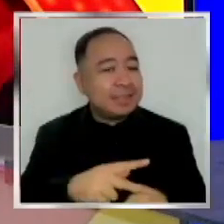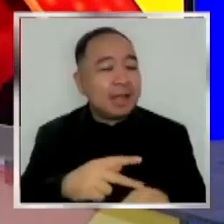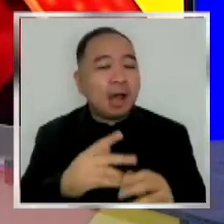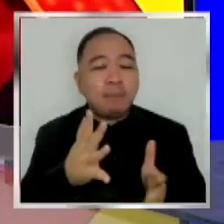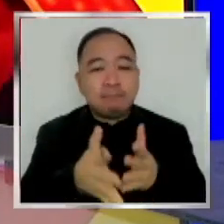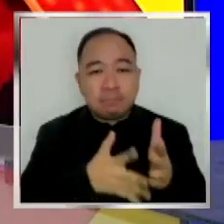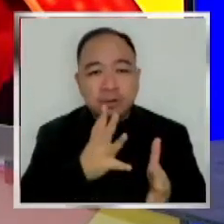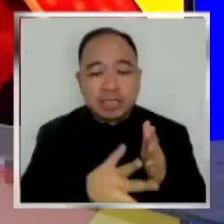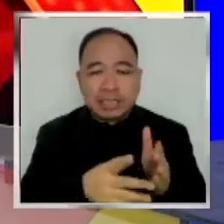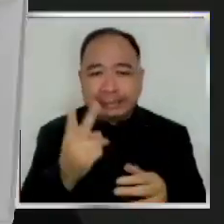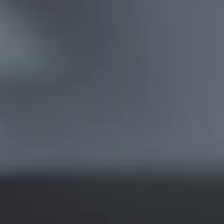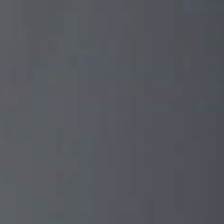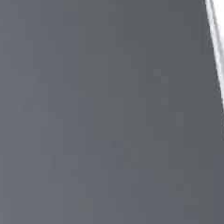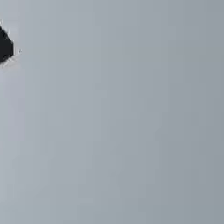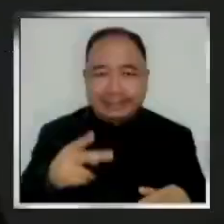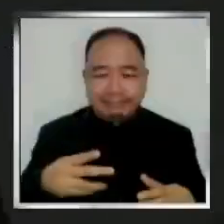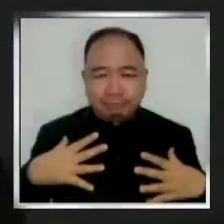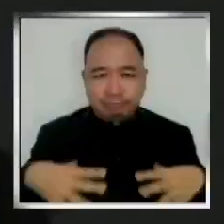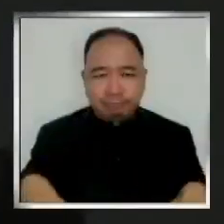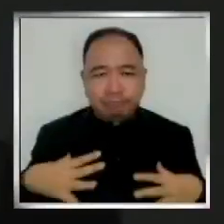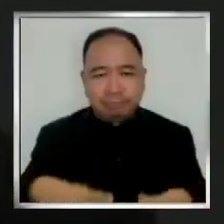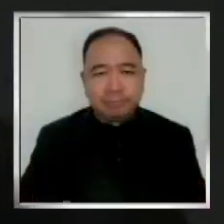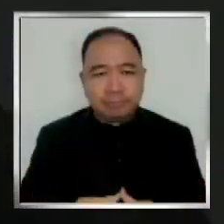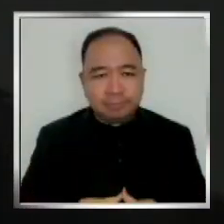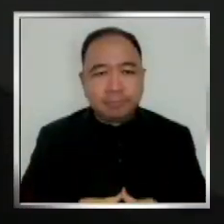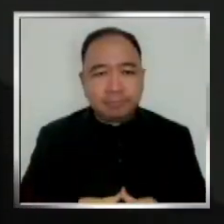ni Aubrey Carampel.